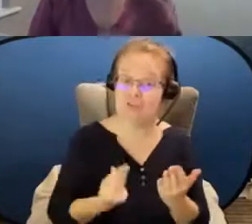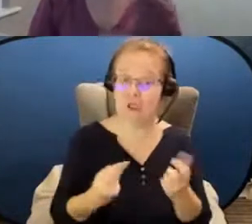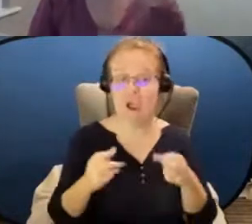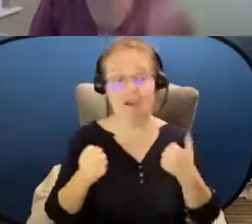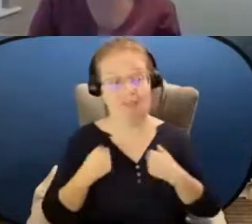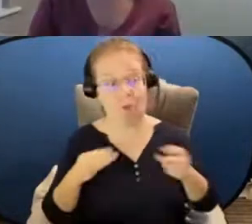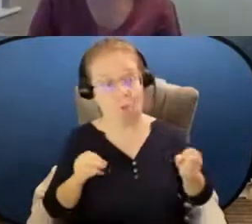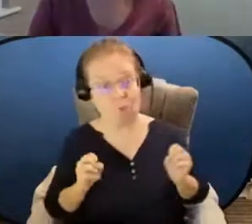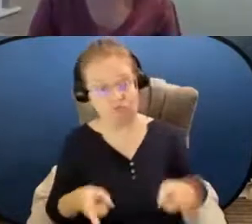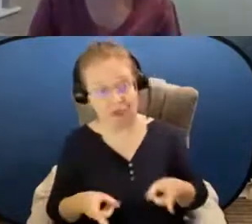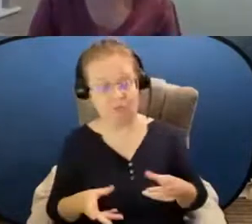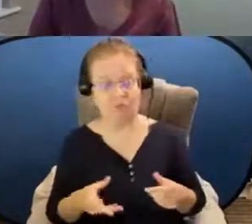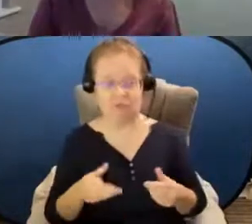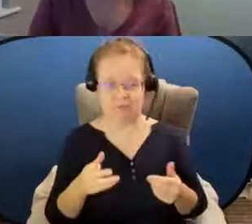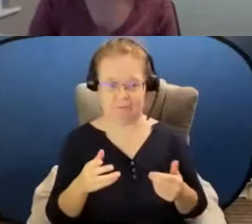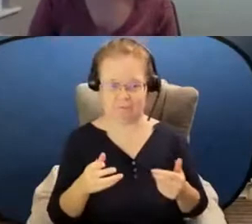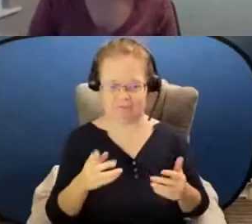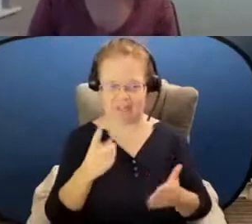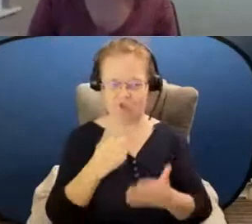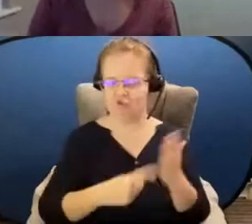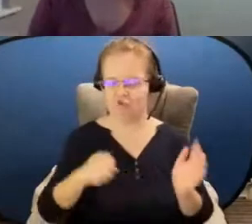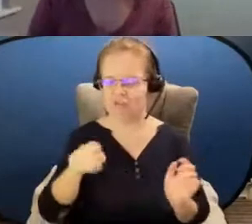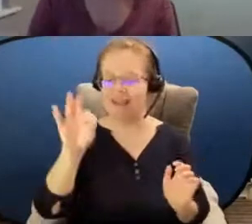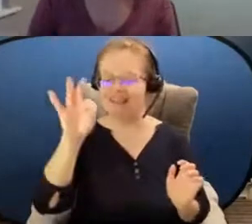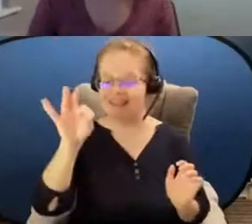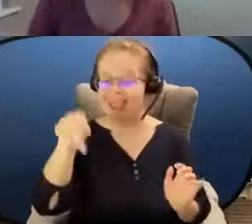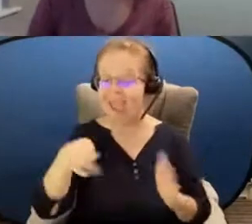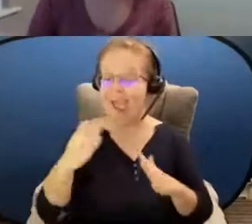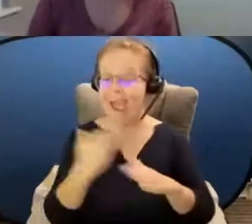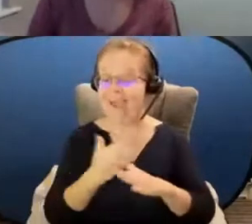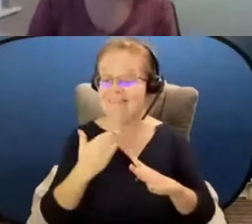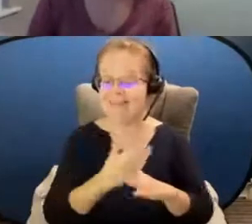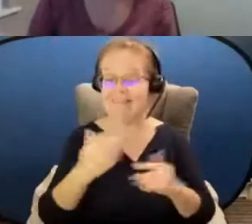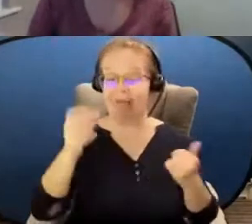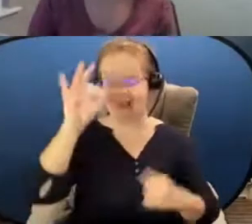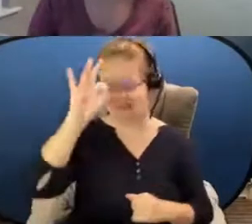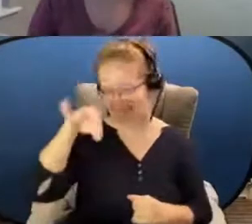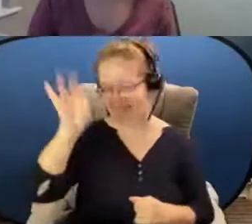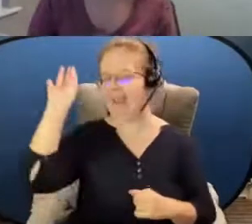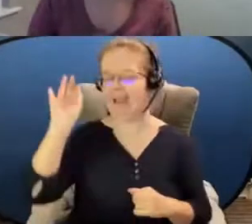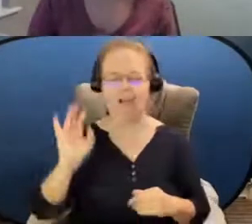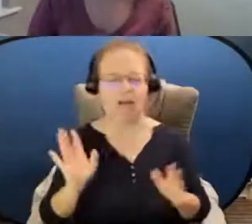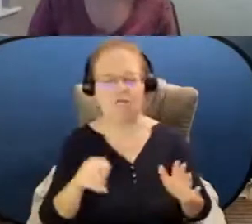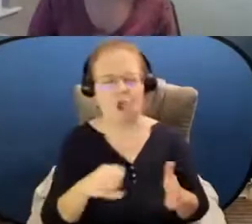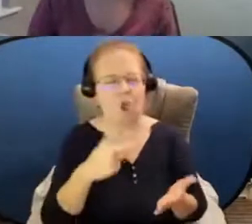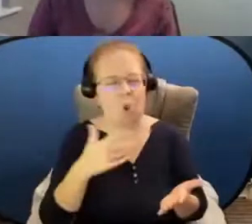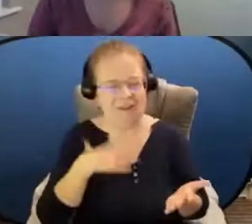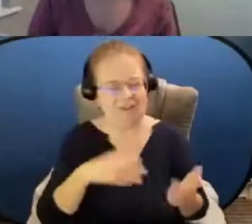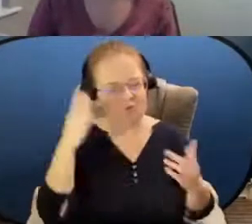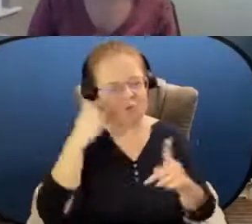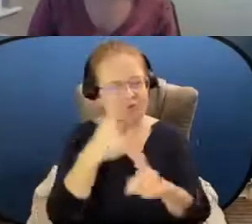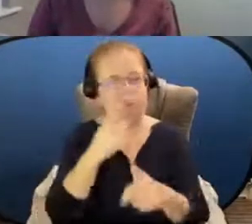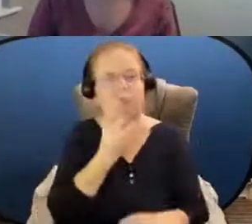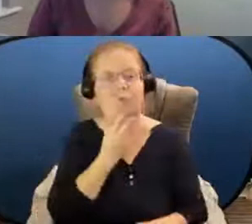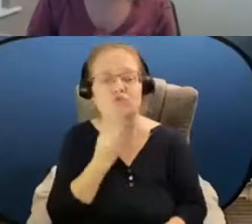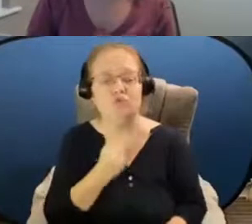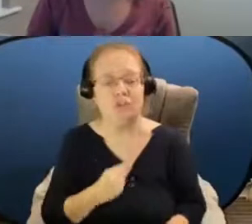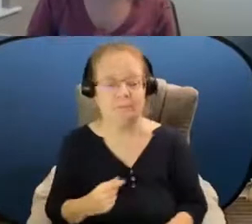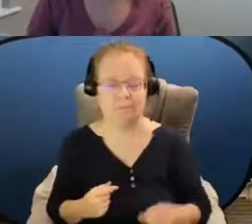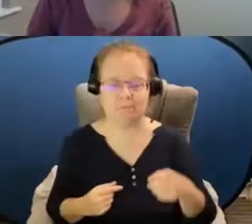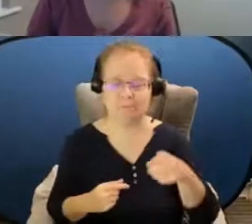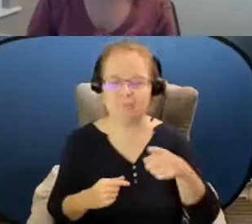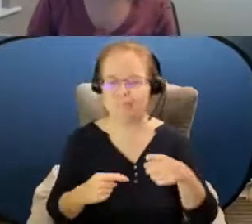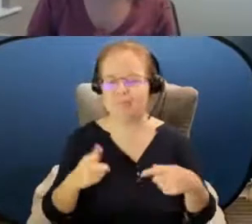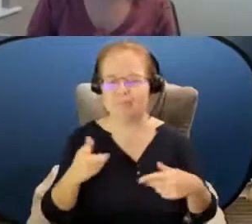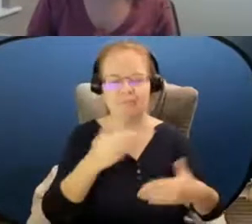of, you know, hey, is it not just check the box, but is it really usable? Just like you would for anything else. I think that comes back, but